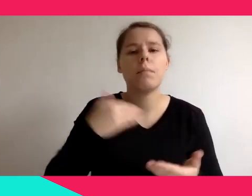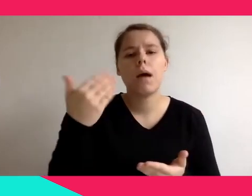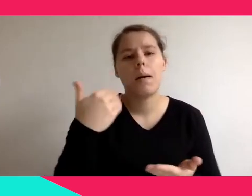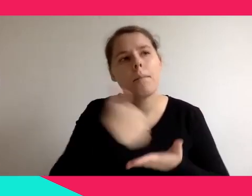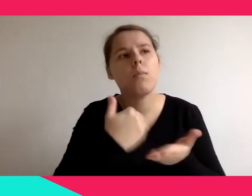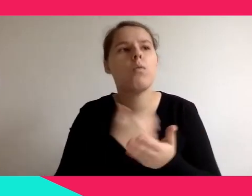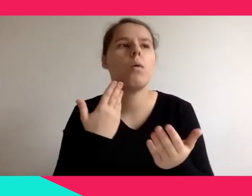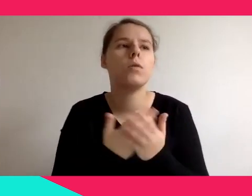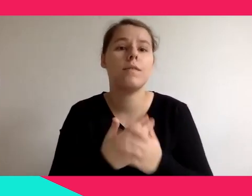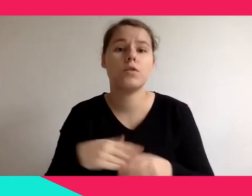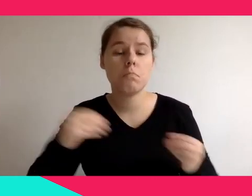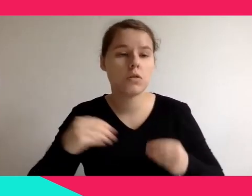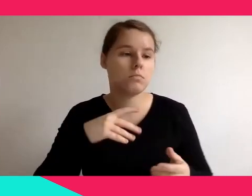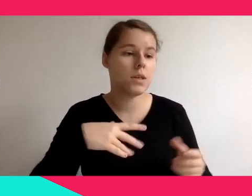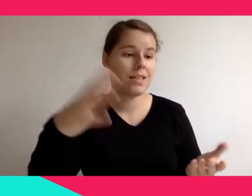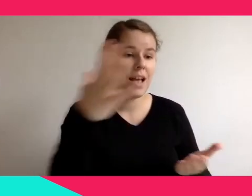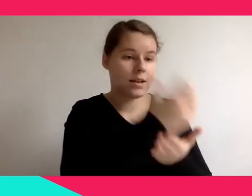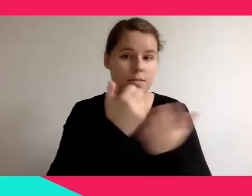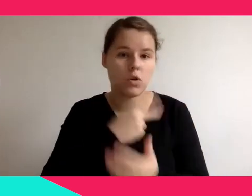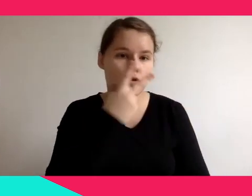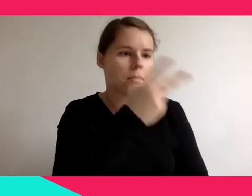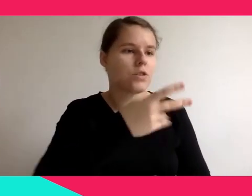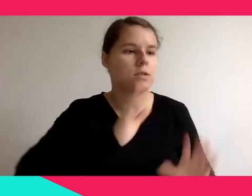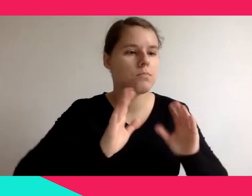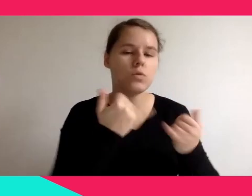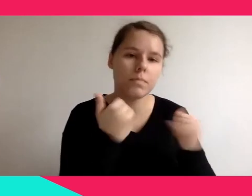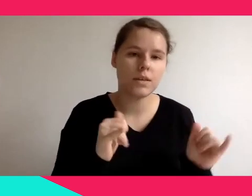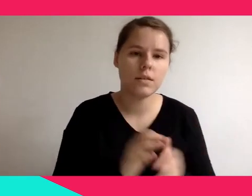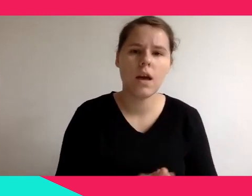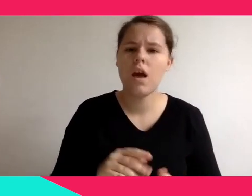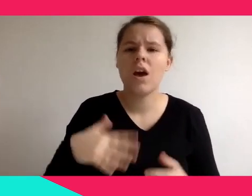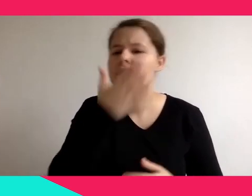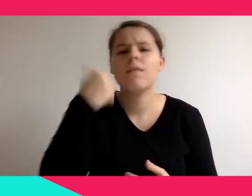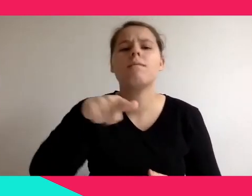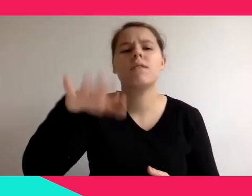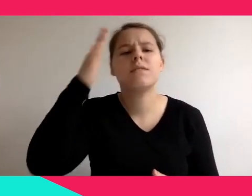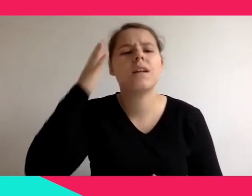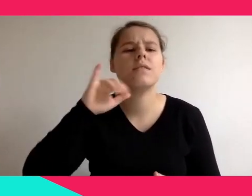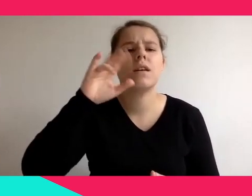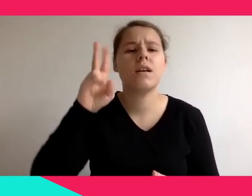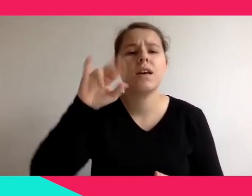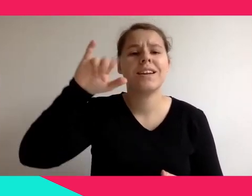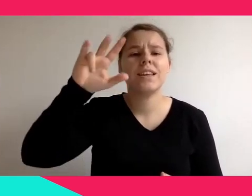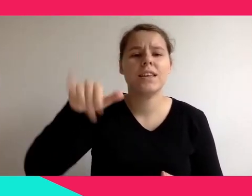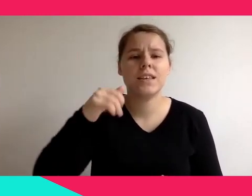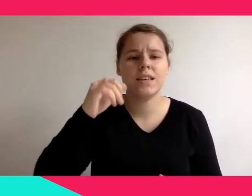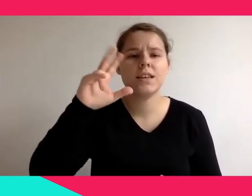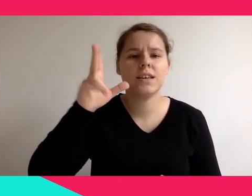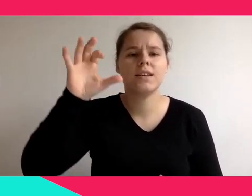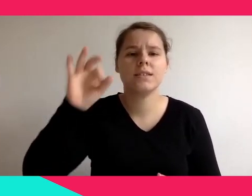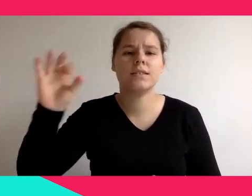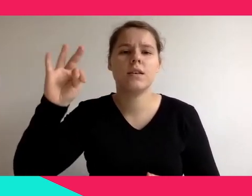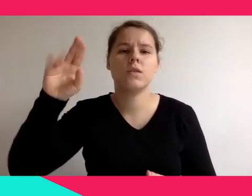I don't know if you know the Rijksstudio, but this was one of the biggest things we got from the